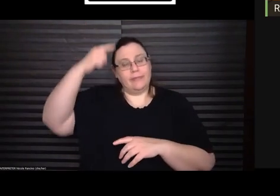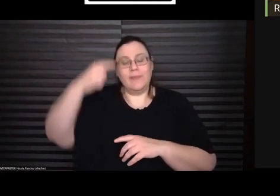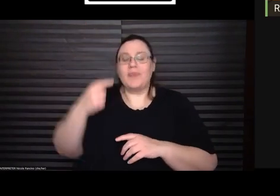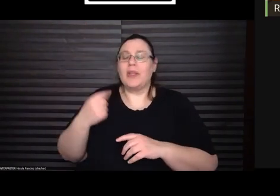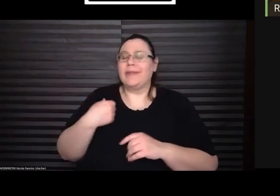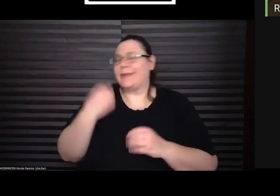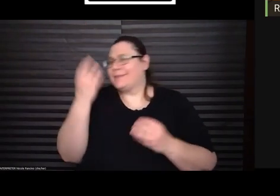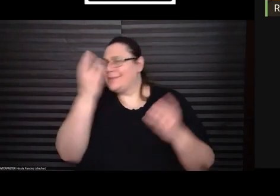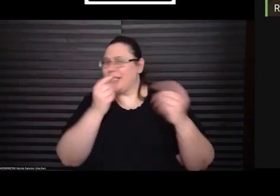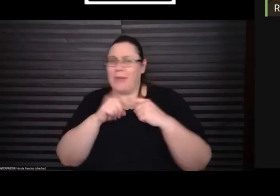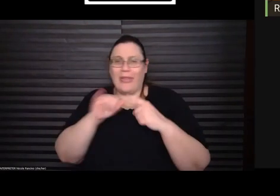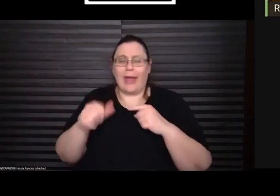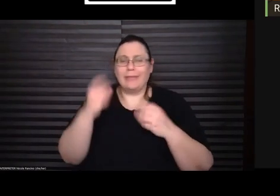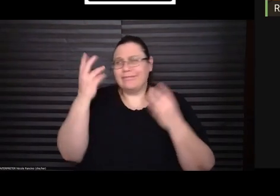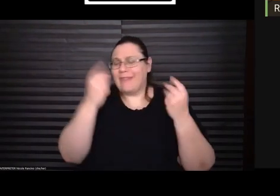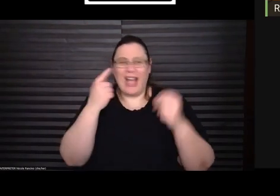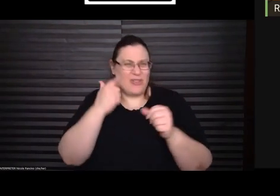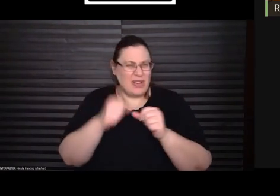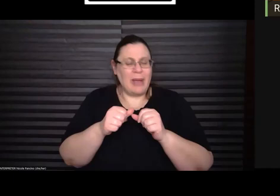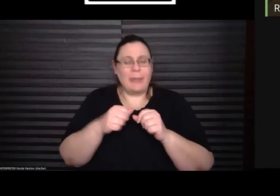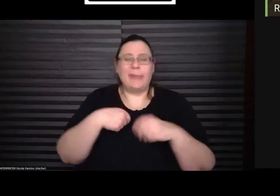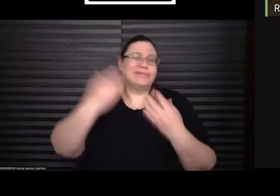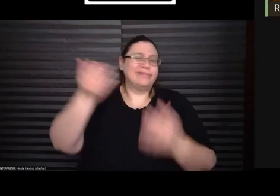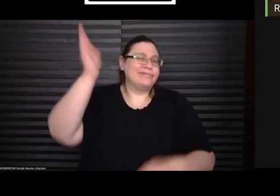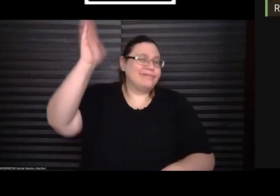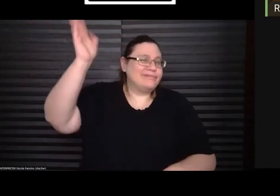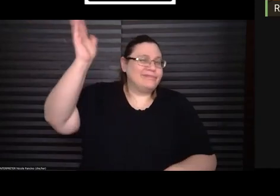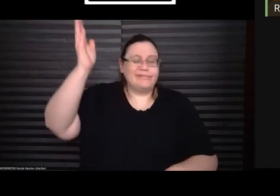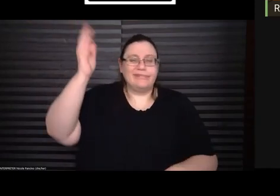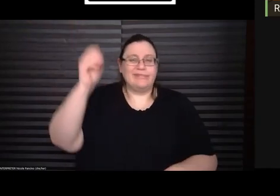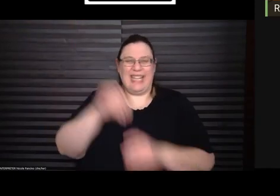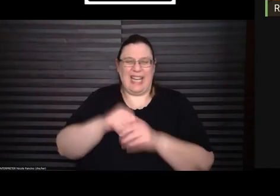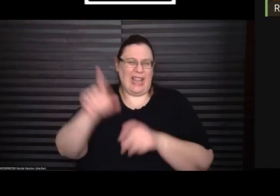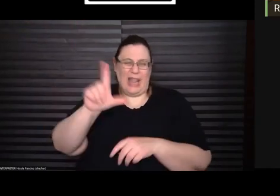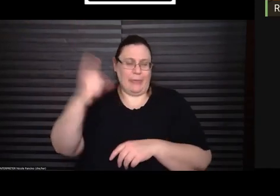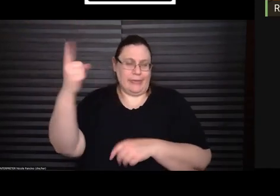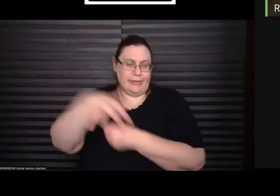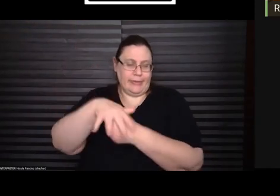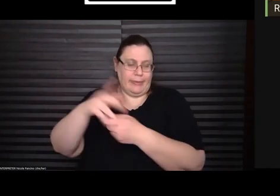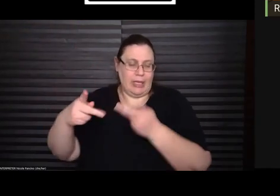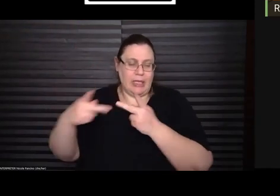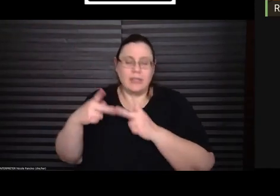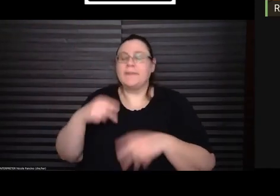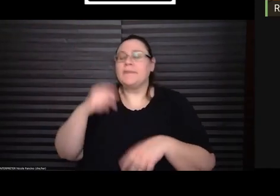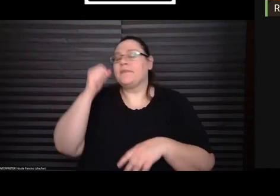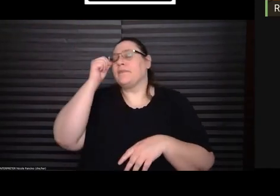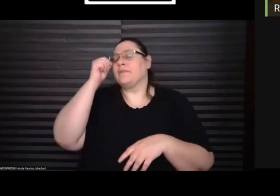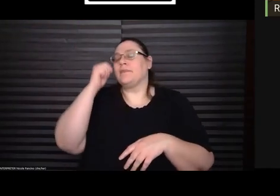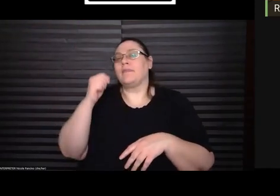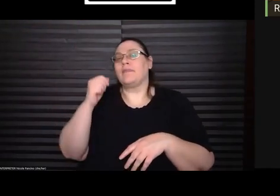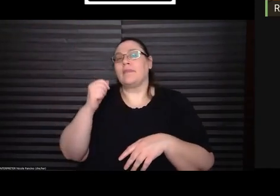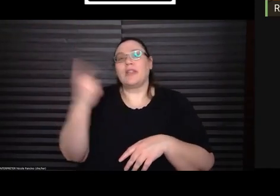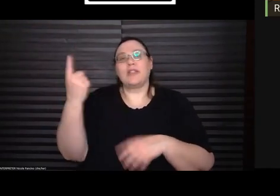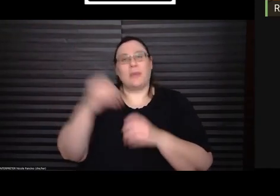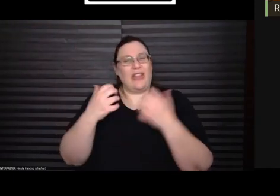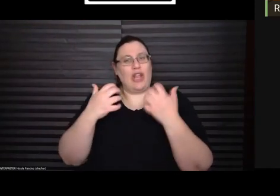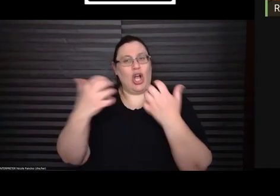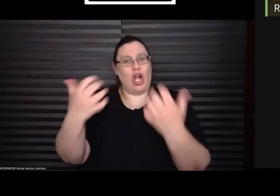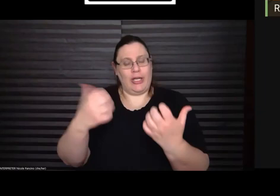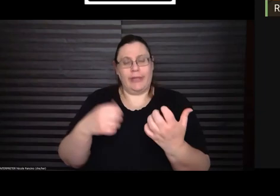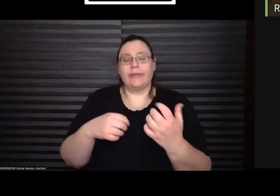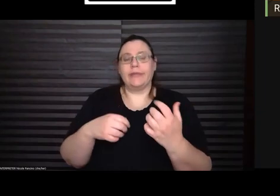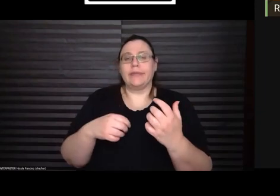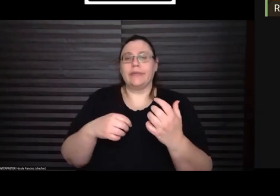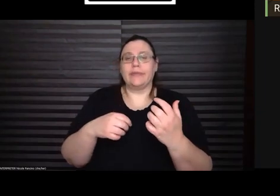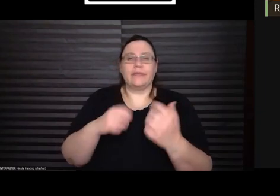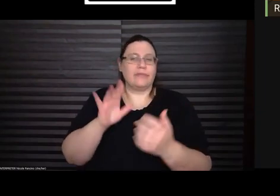And so I was thinking about this, and I remember I was giving a talk at a library somewhere, and one of the audience members,